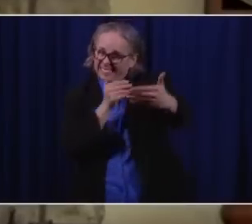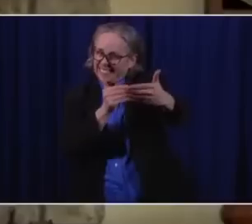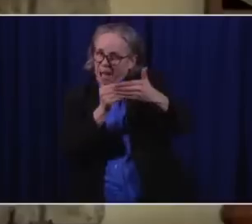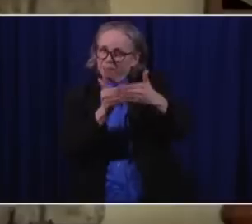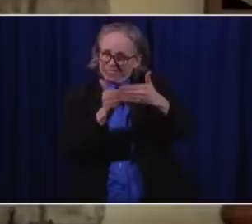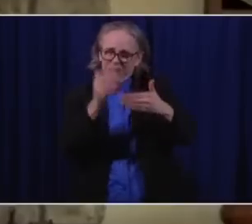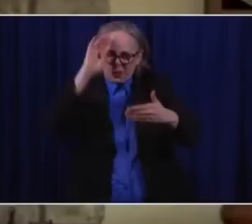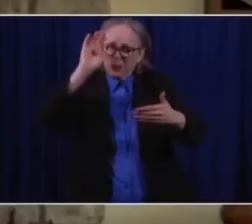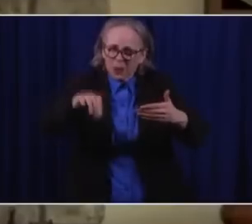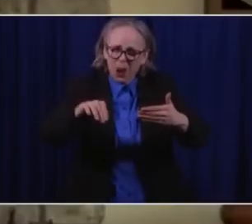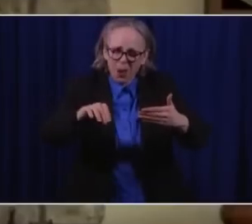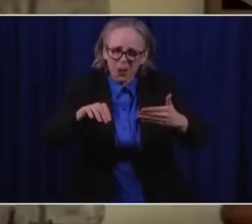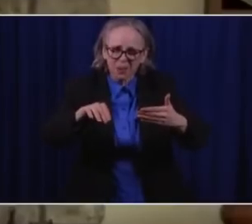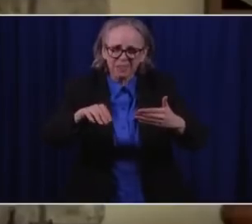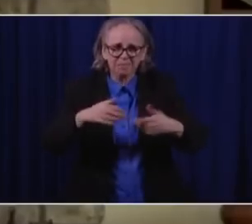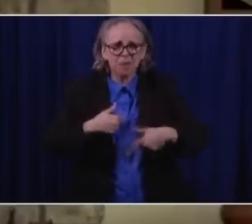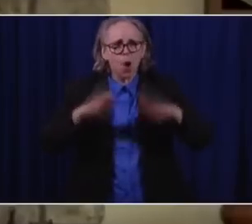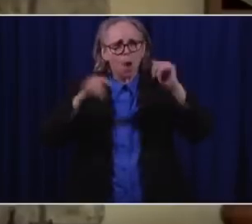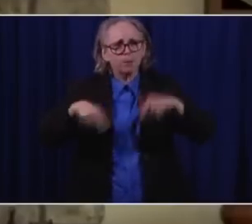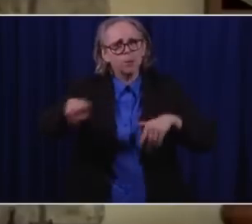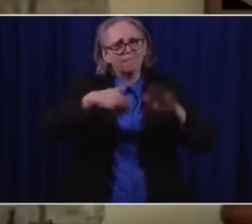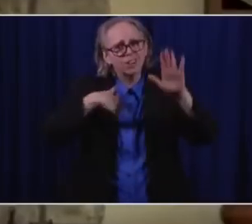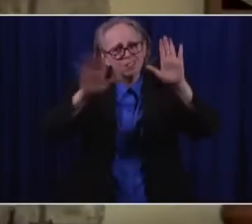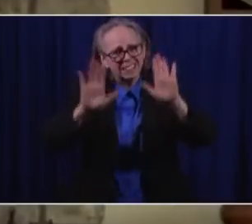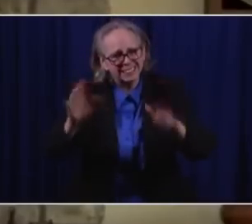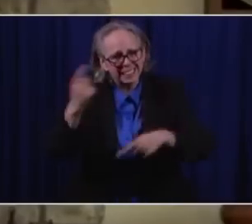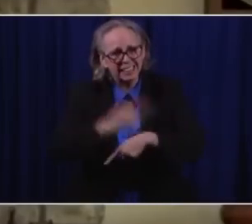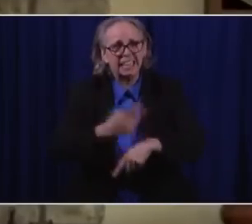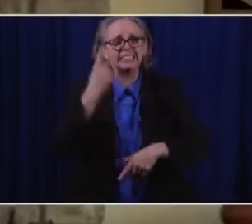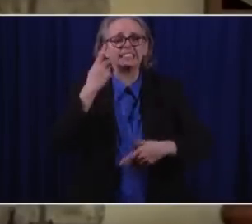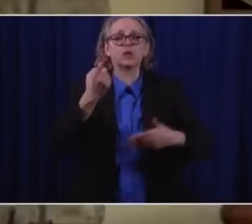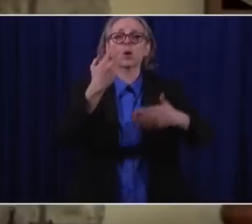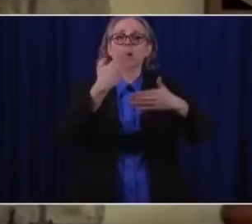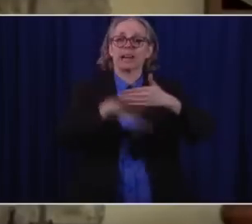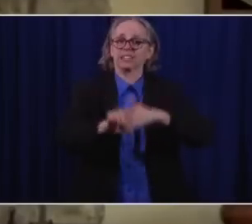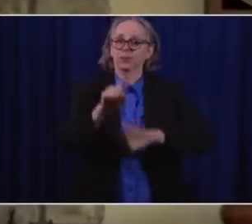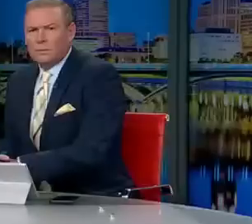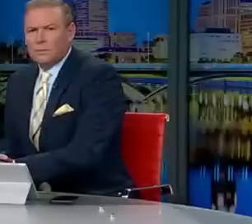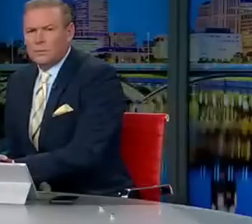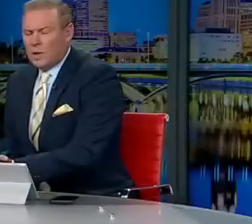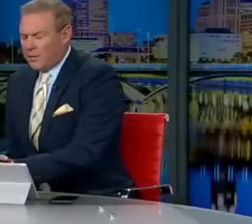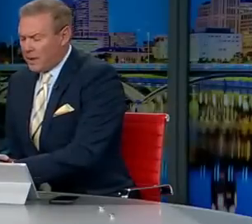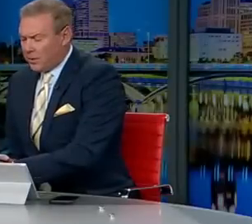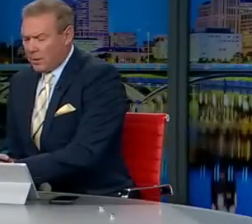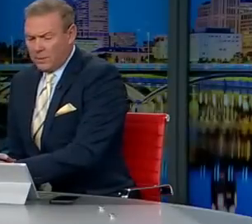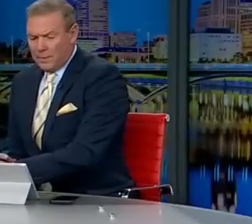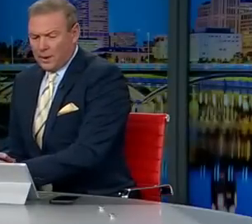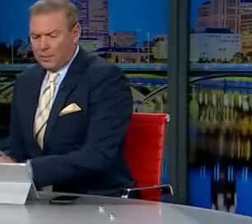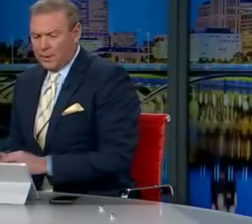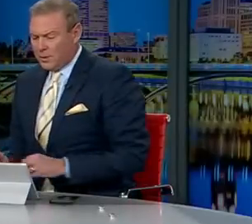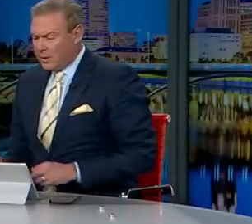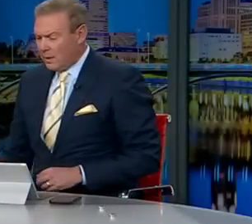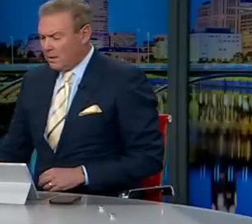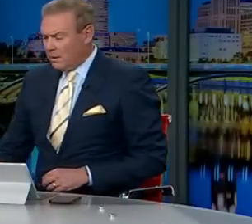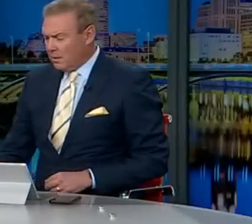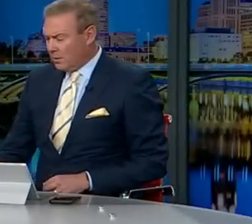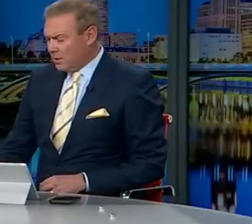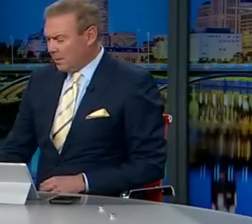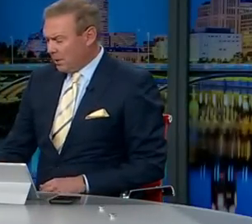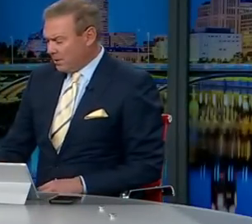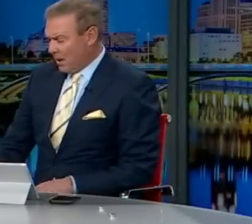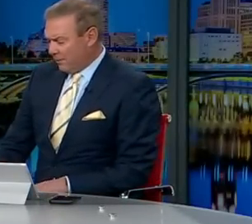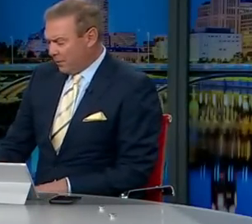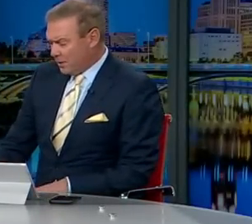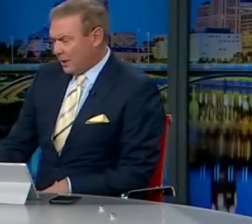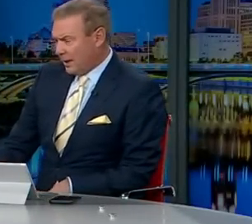a happy day and look forward to seeing everybody on Tuesday. Thank you very much. Governor Mike DeWine wrapping up his